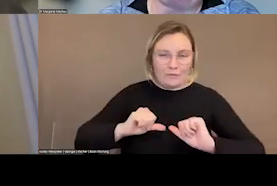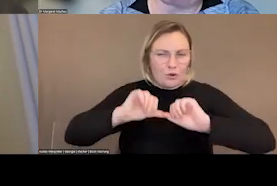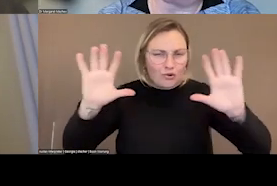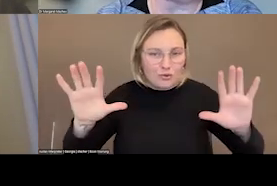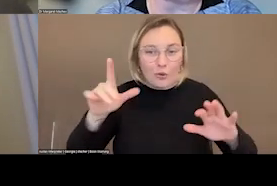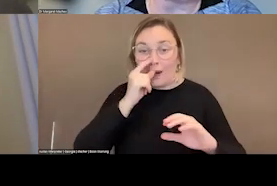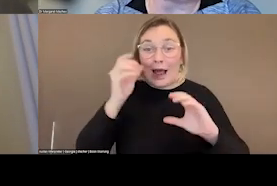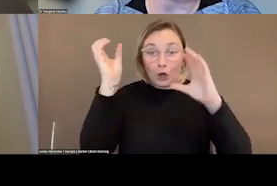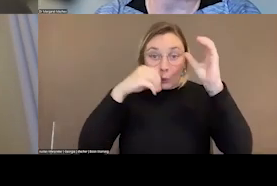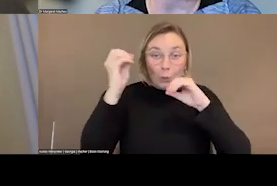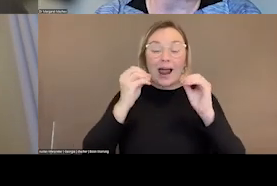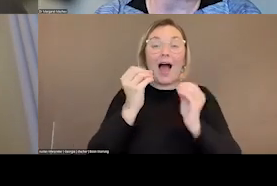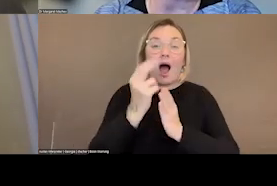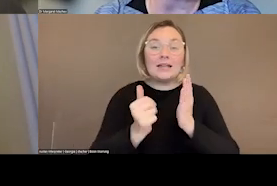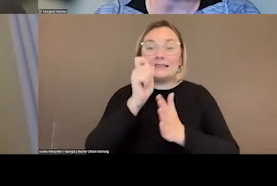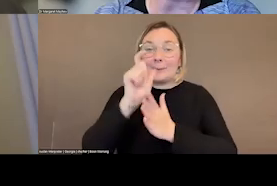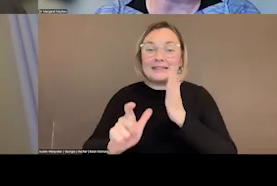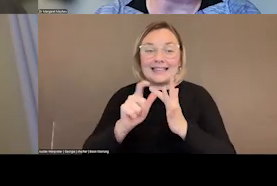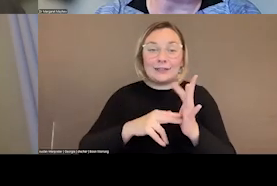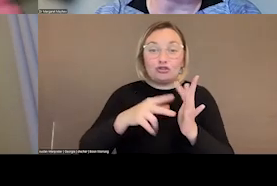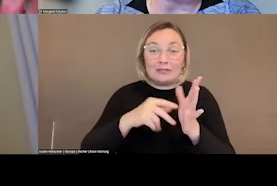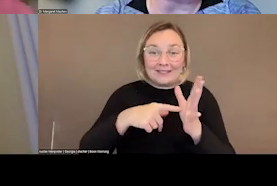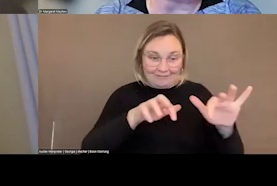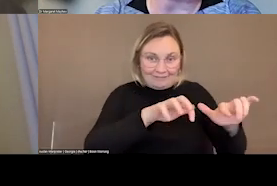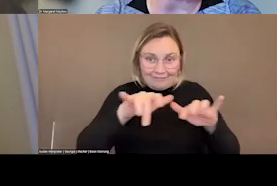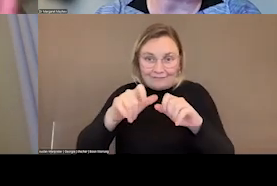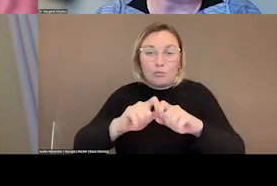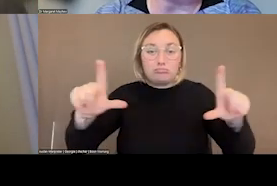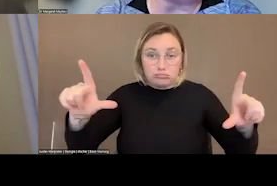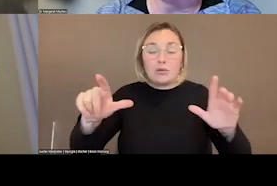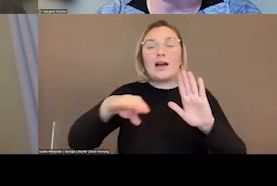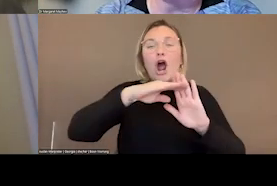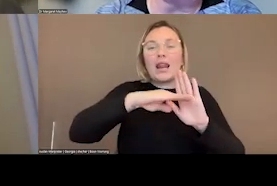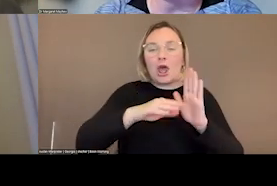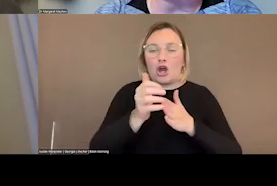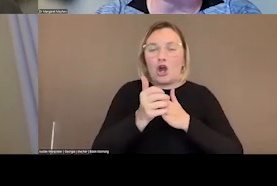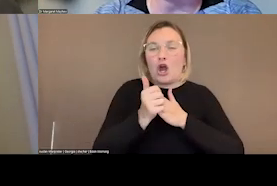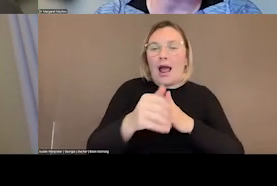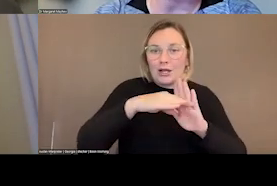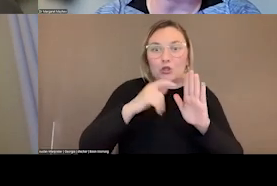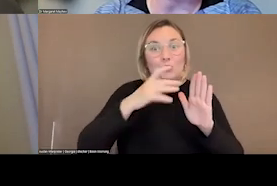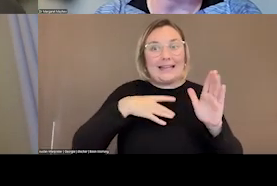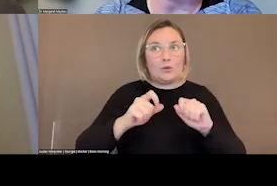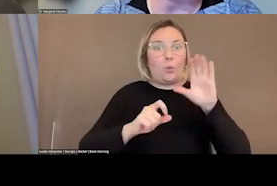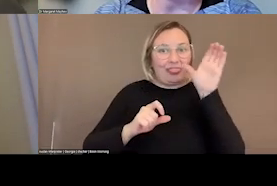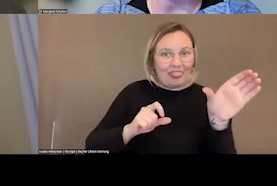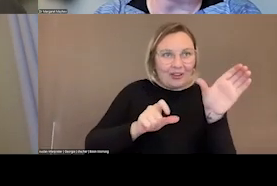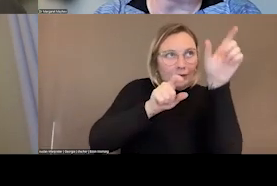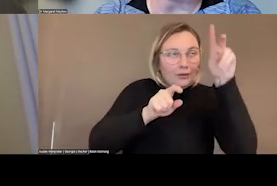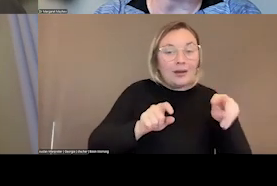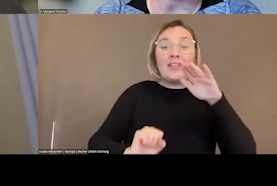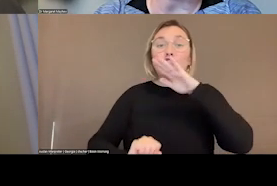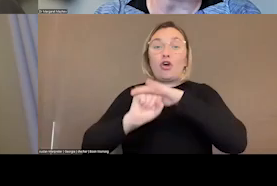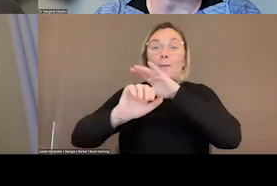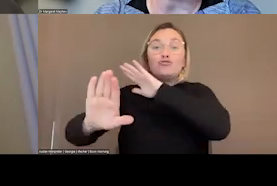Google up Arts and Disability Initiative. Yep. That will show you the guidelines, which you will need to have to one side. And then Hmm. on the top right of